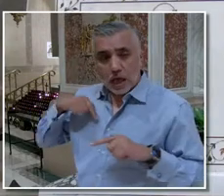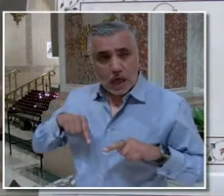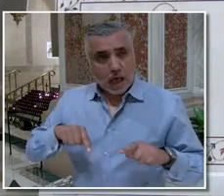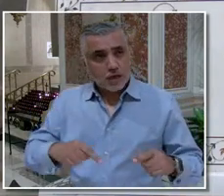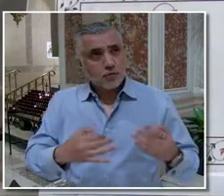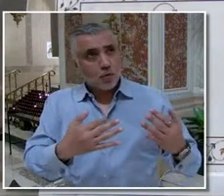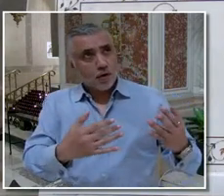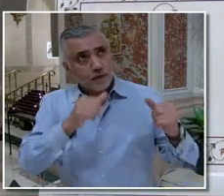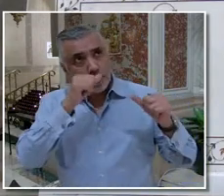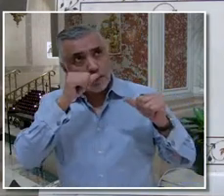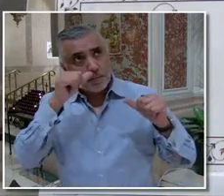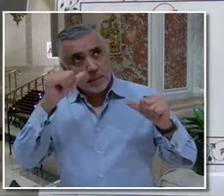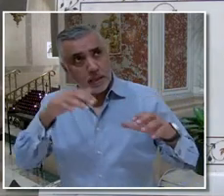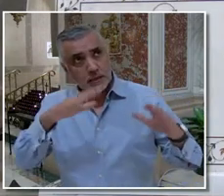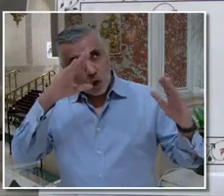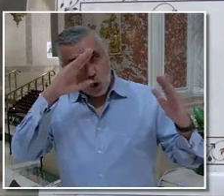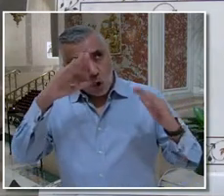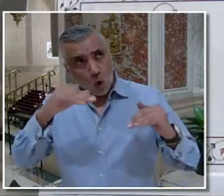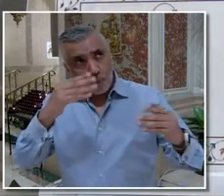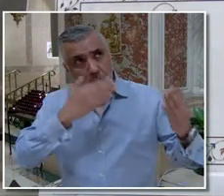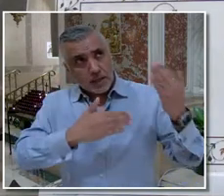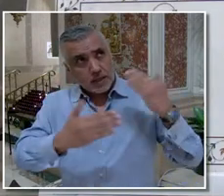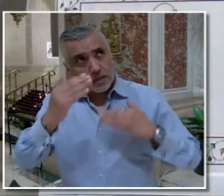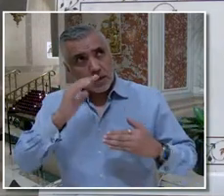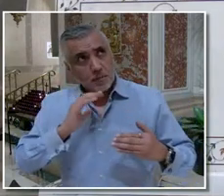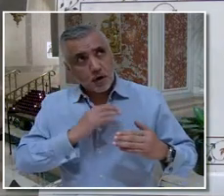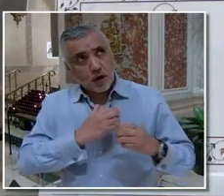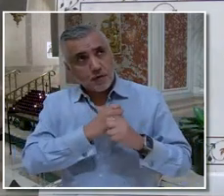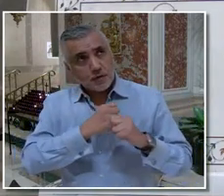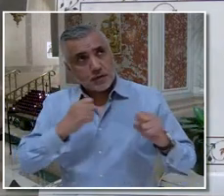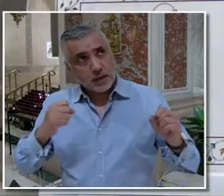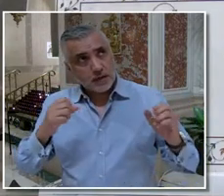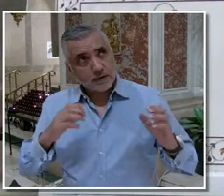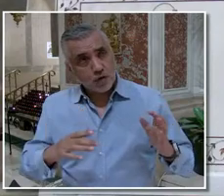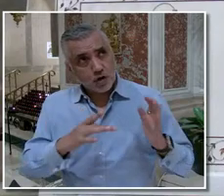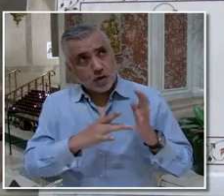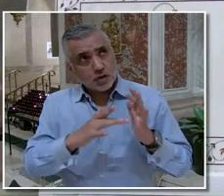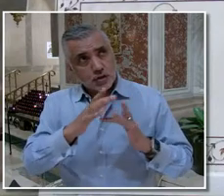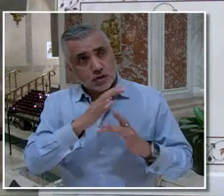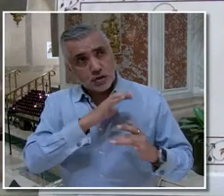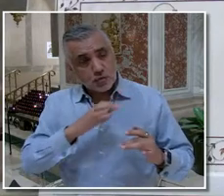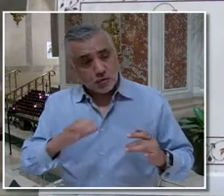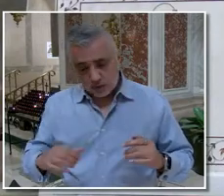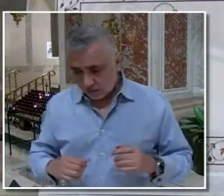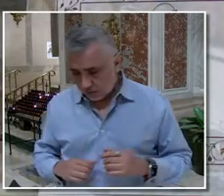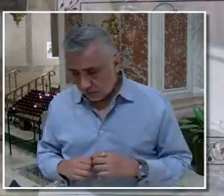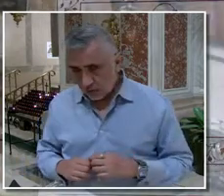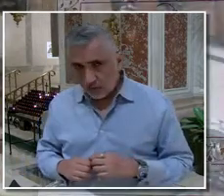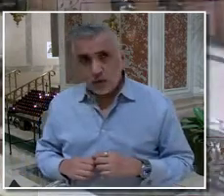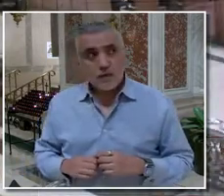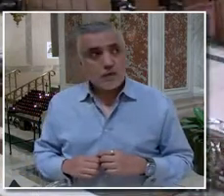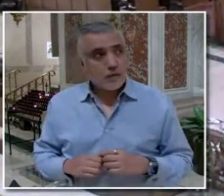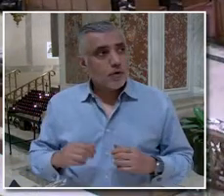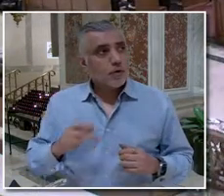await the blessed hope and the coming of our Savior, Jesus Christ.